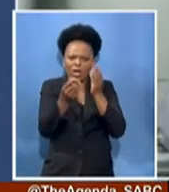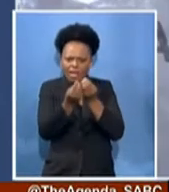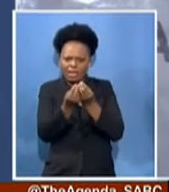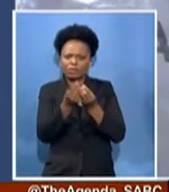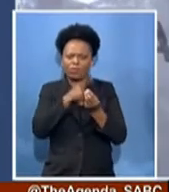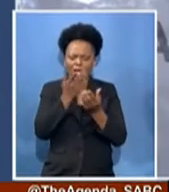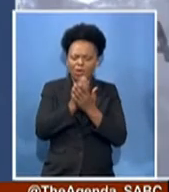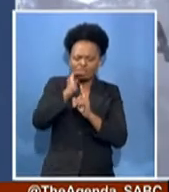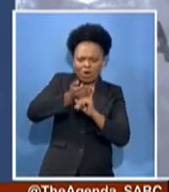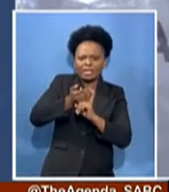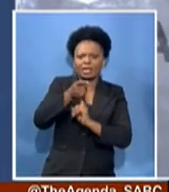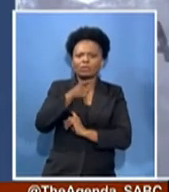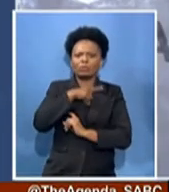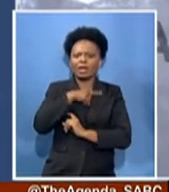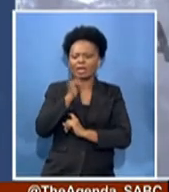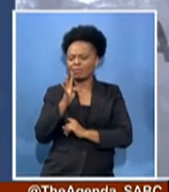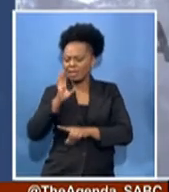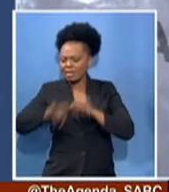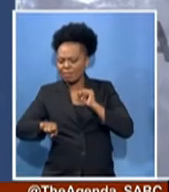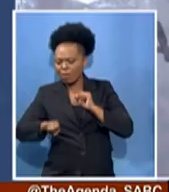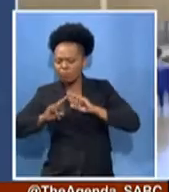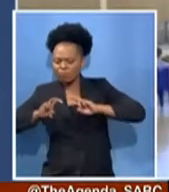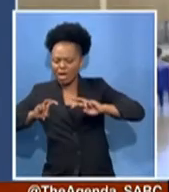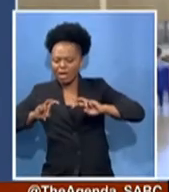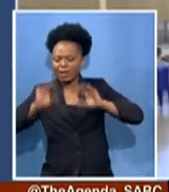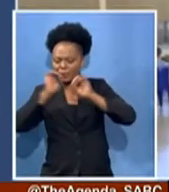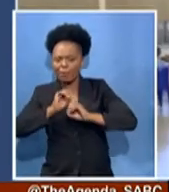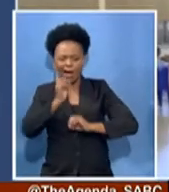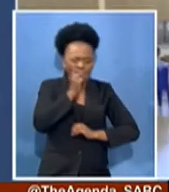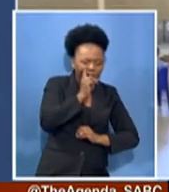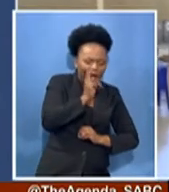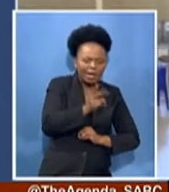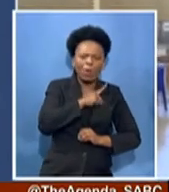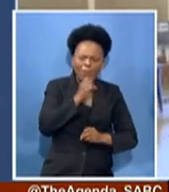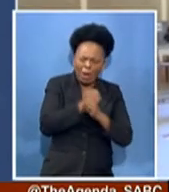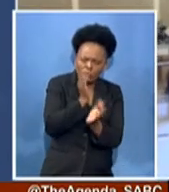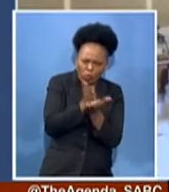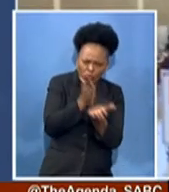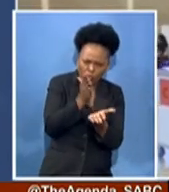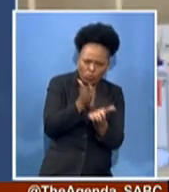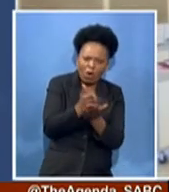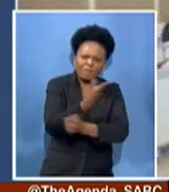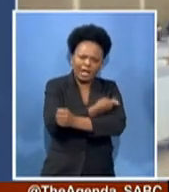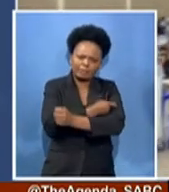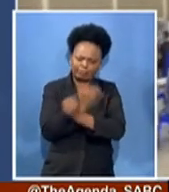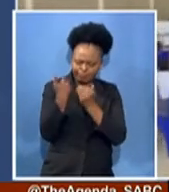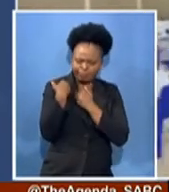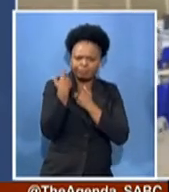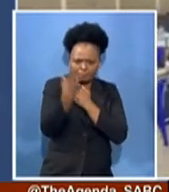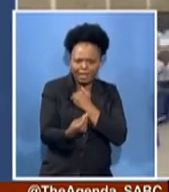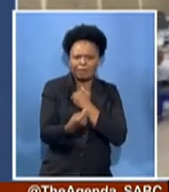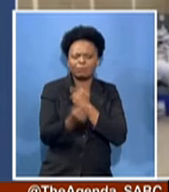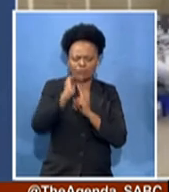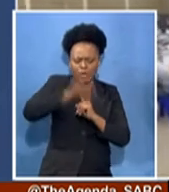So I think that's actually very reassuring. And the fact that this has happened around these vaccines shows that we've been very successful at picking up really, really